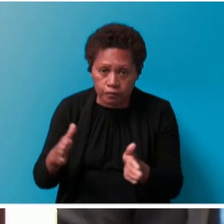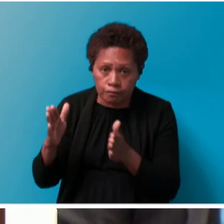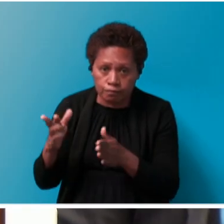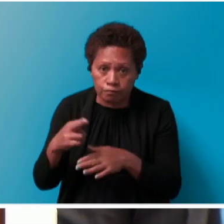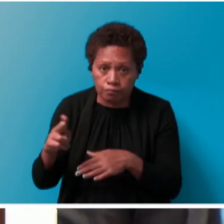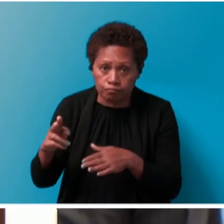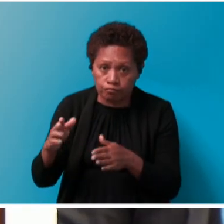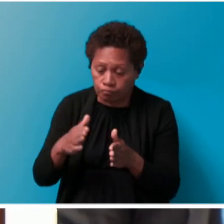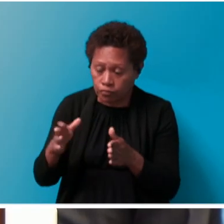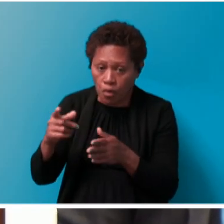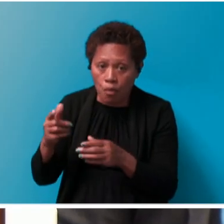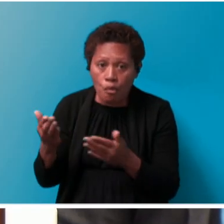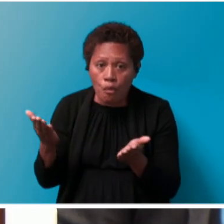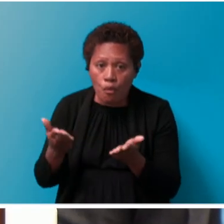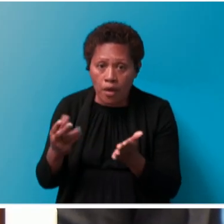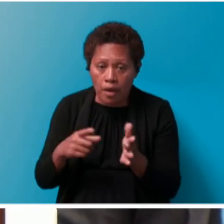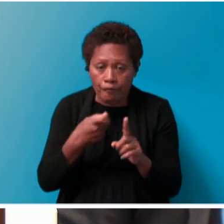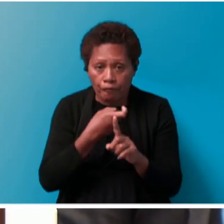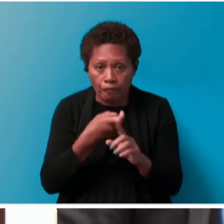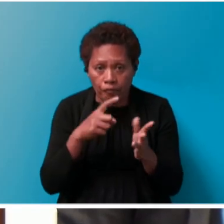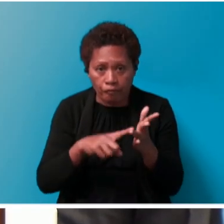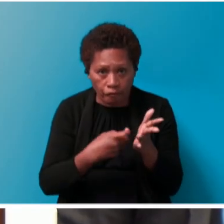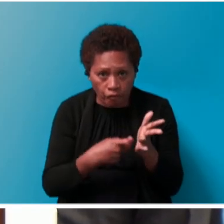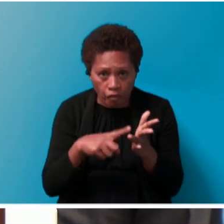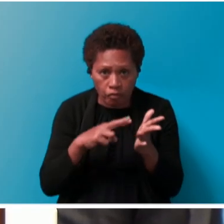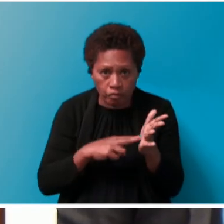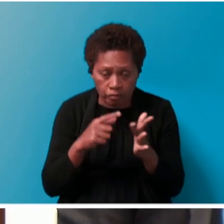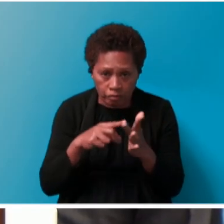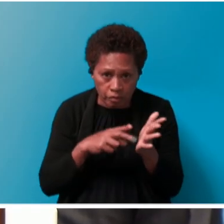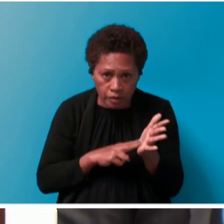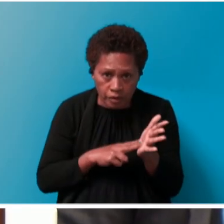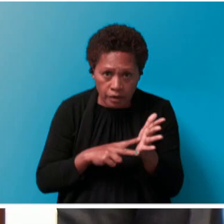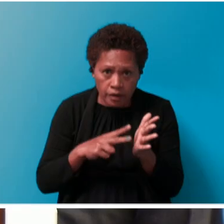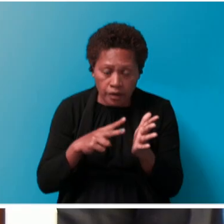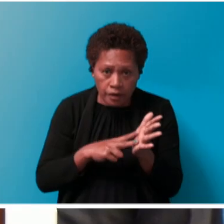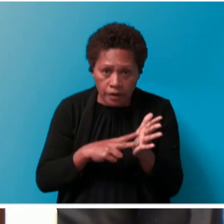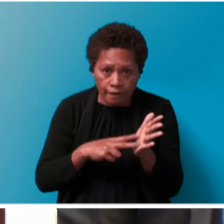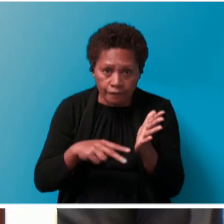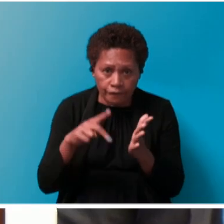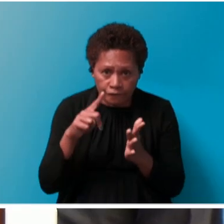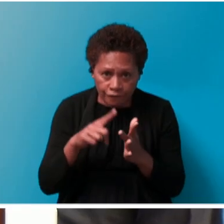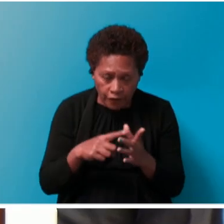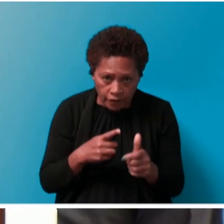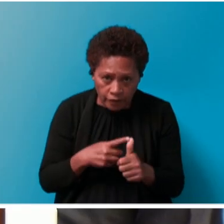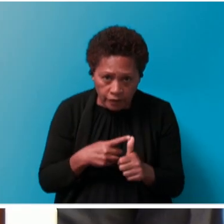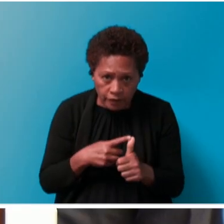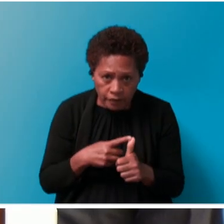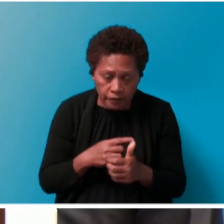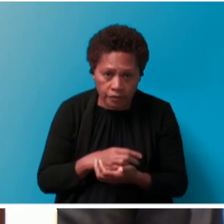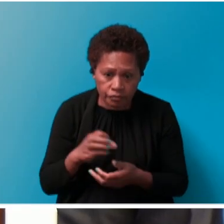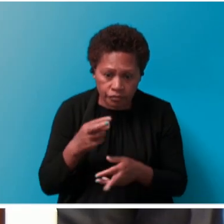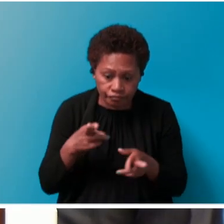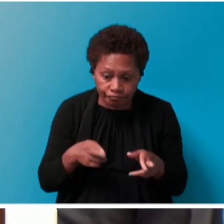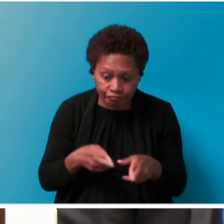for the relocation. Plans for preliminary infrastructure works that will include road